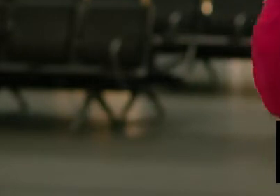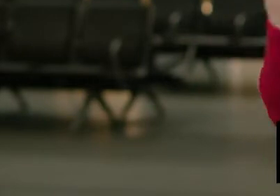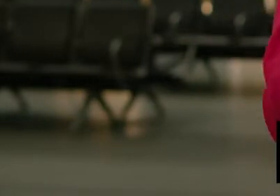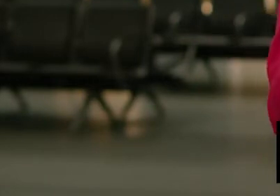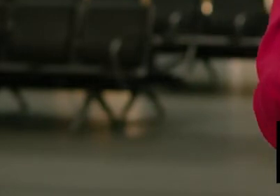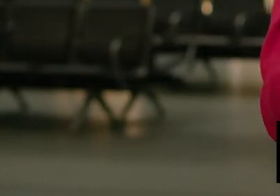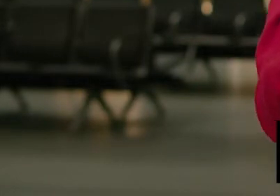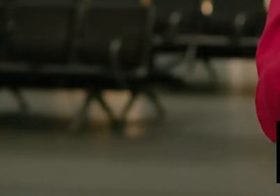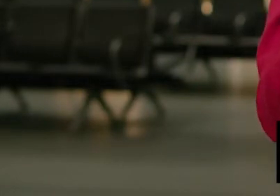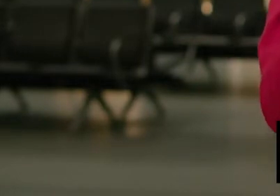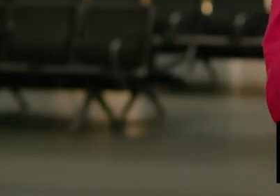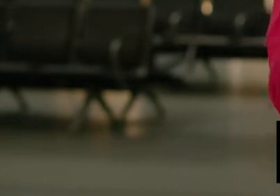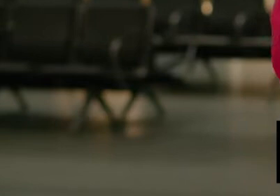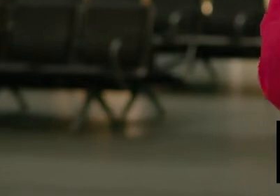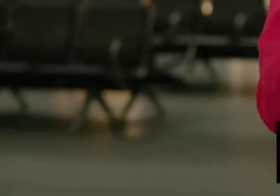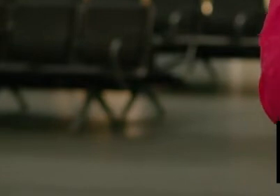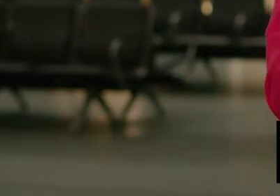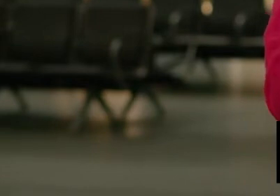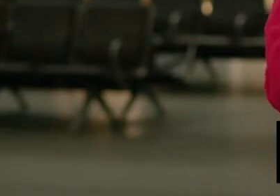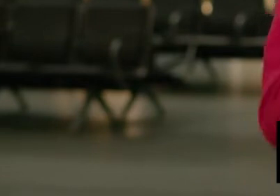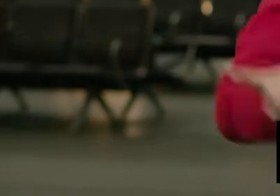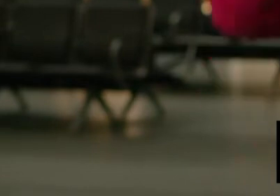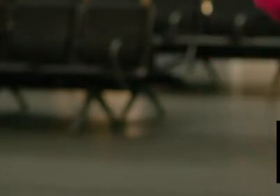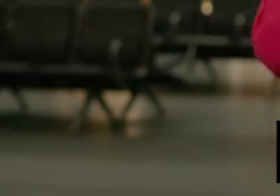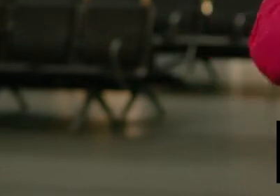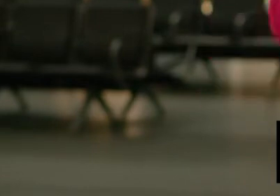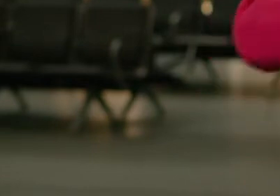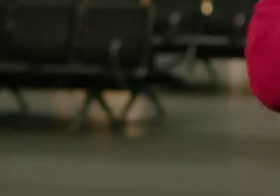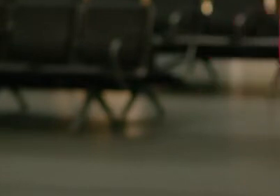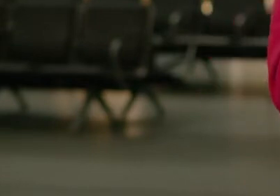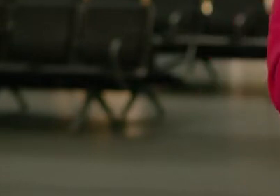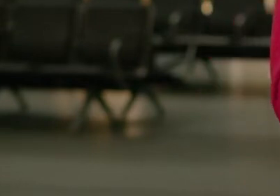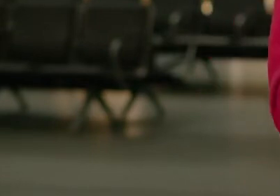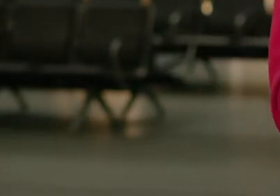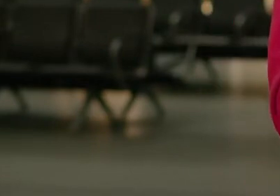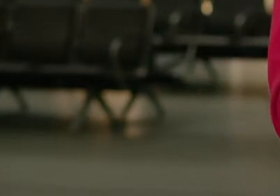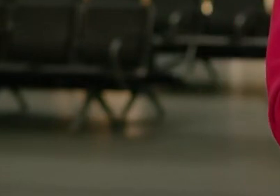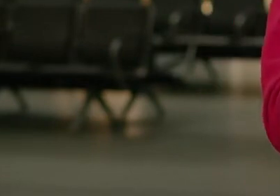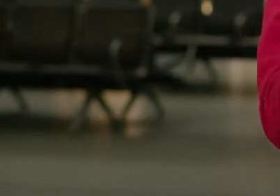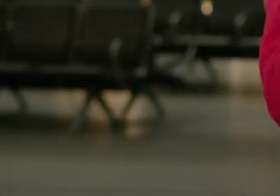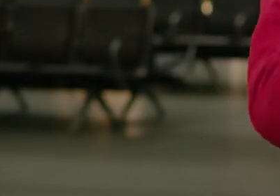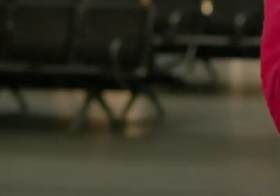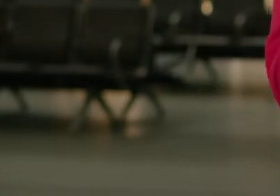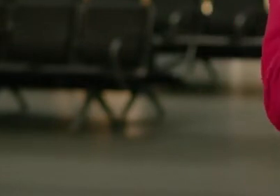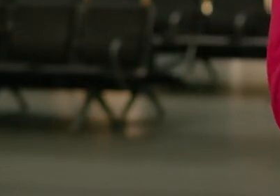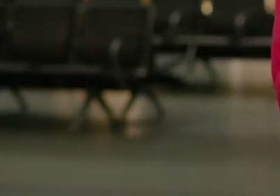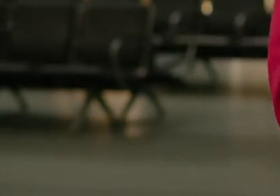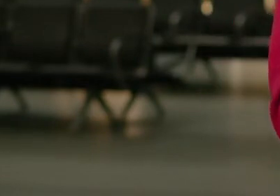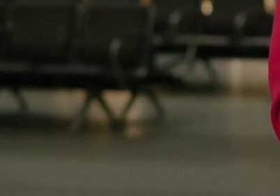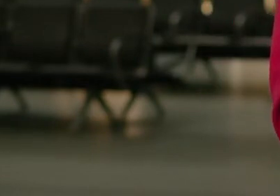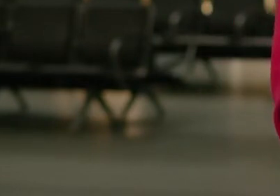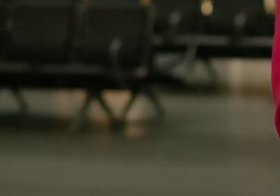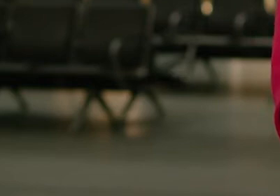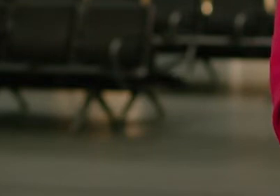One common misconception is that sign language is a universal language, which is not the